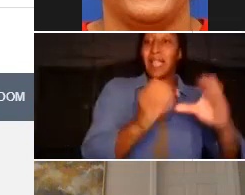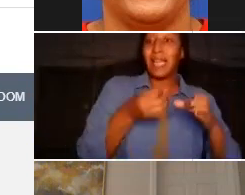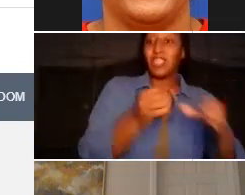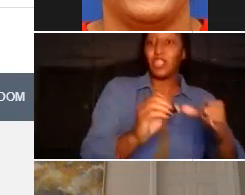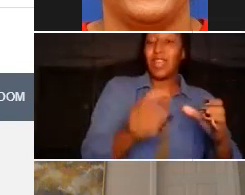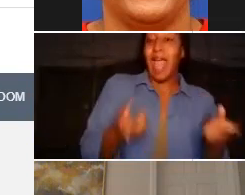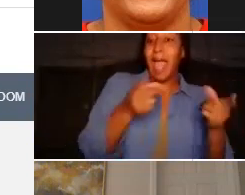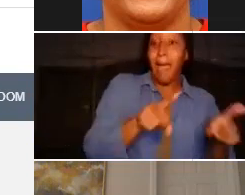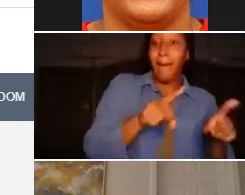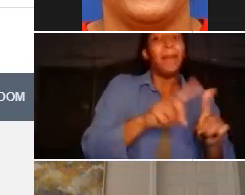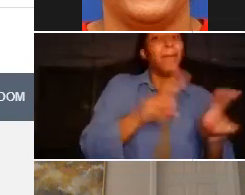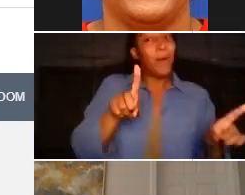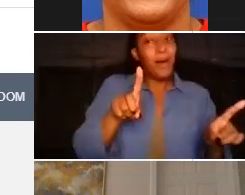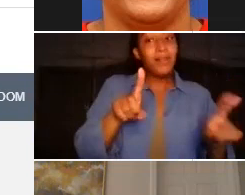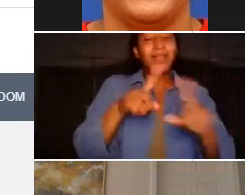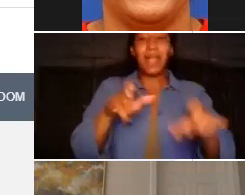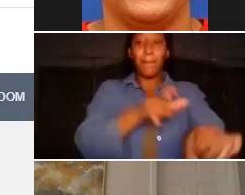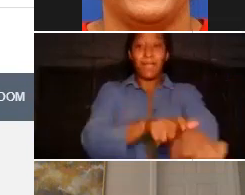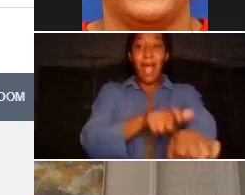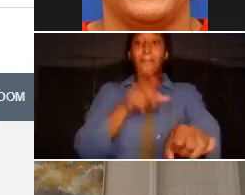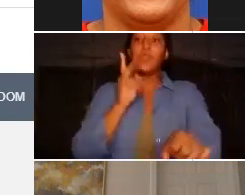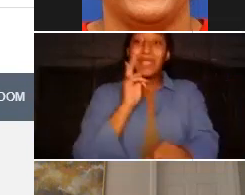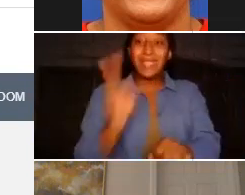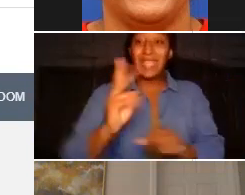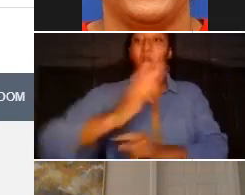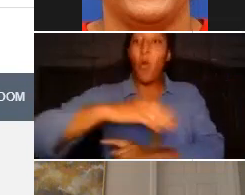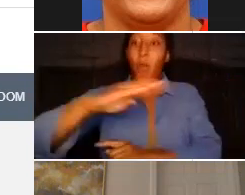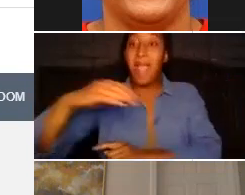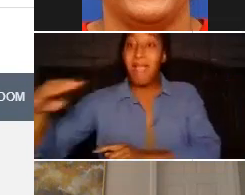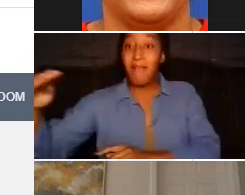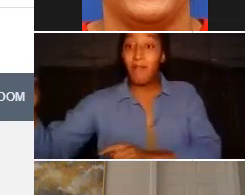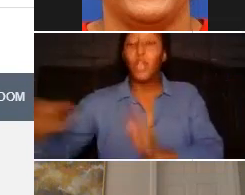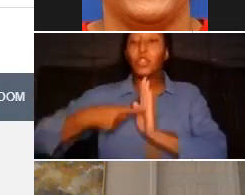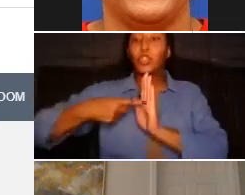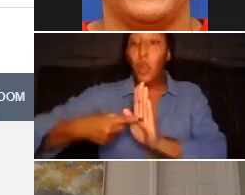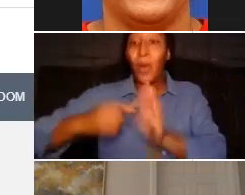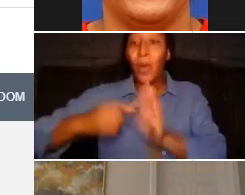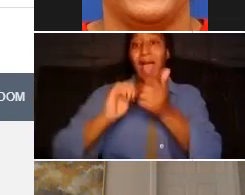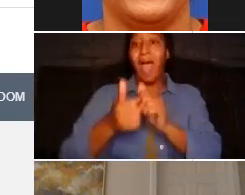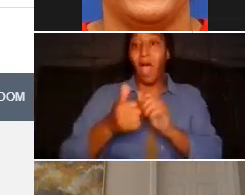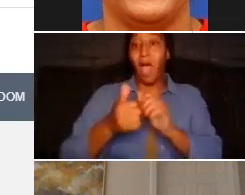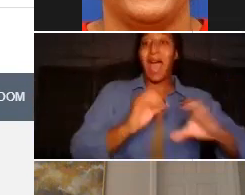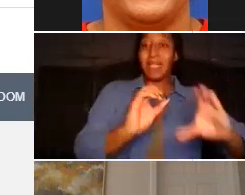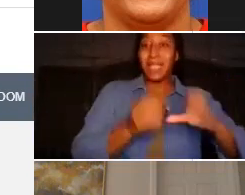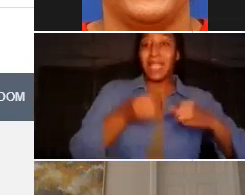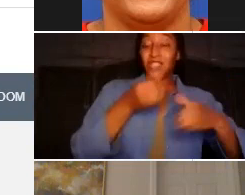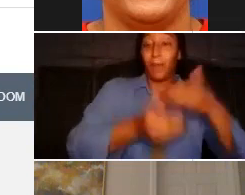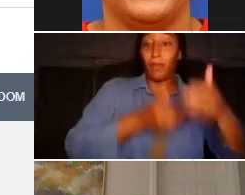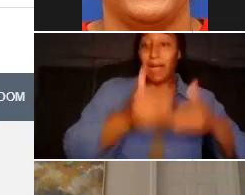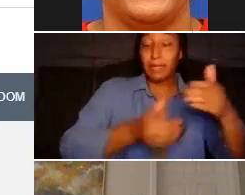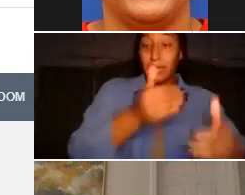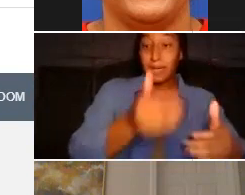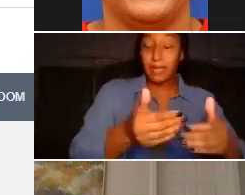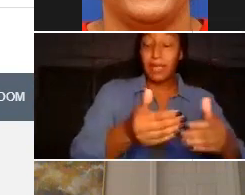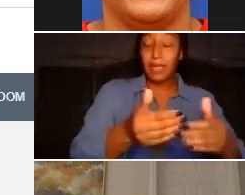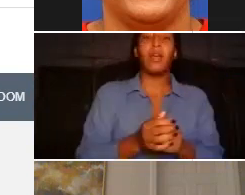is what we call an earthquake. And that wave travels through the ground. And then, we could have things